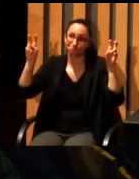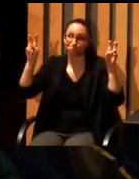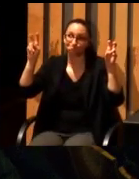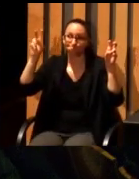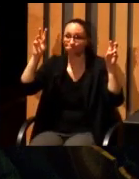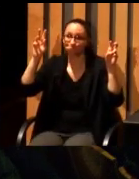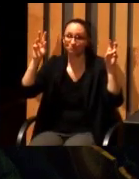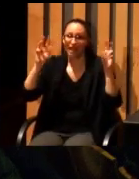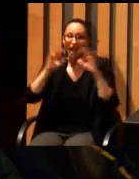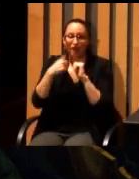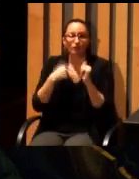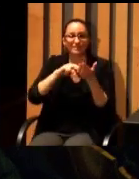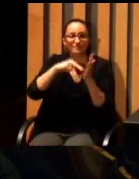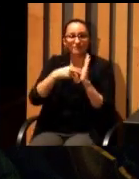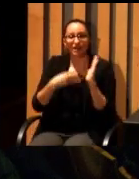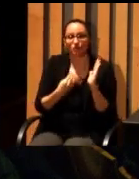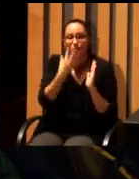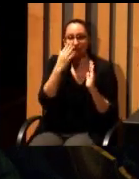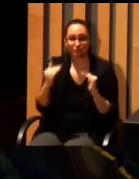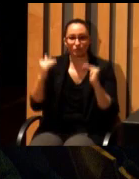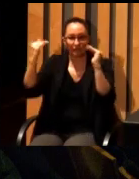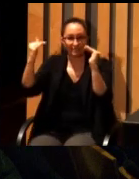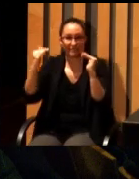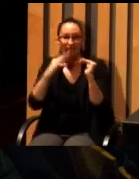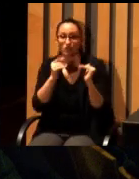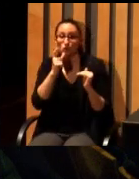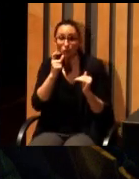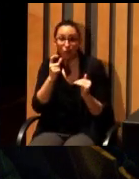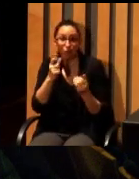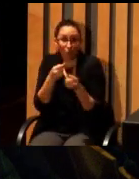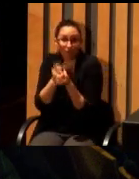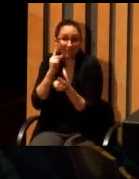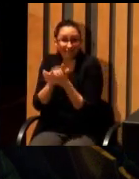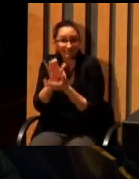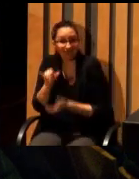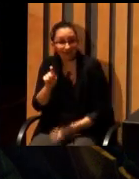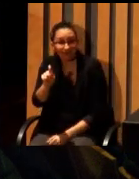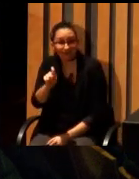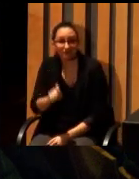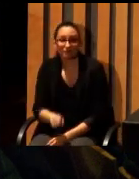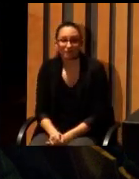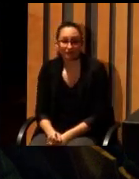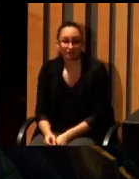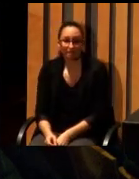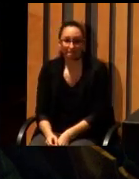how do we define white supremacy and who believes in it?